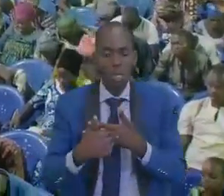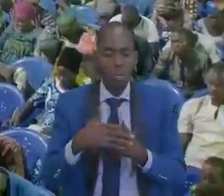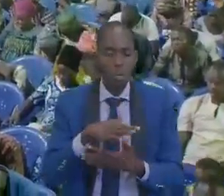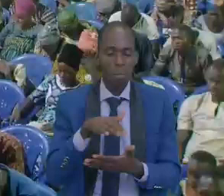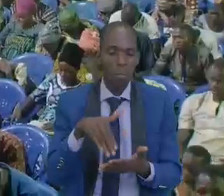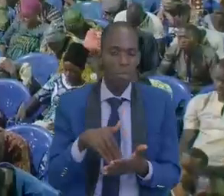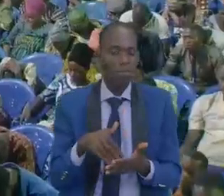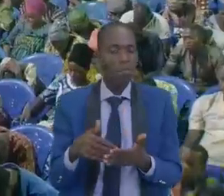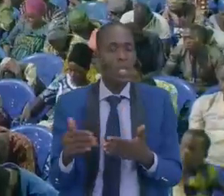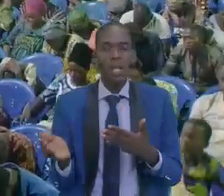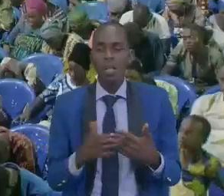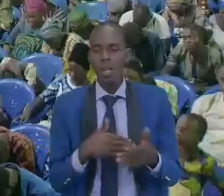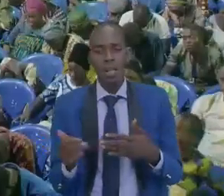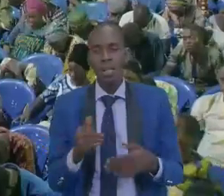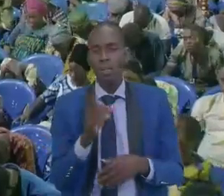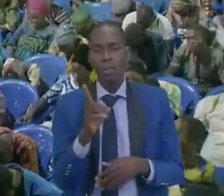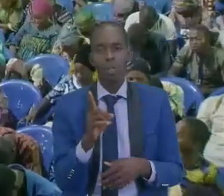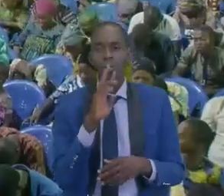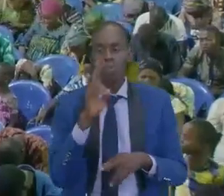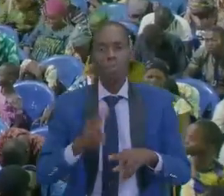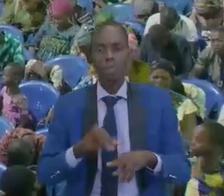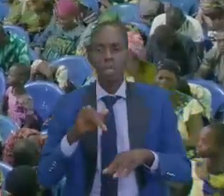On the right, on the left.